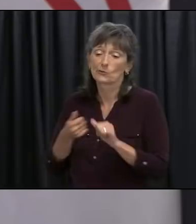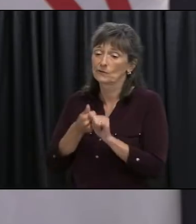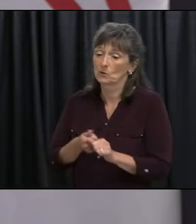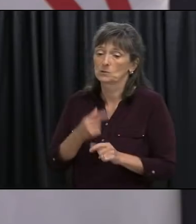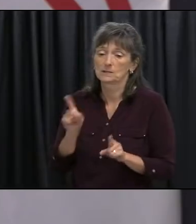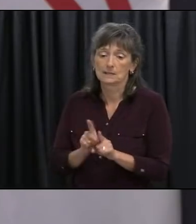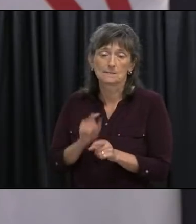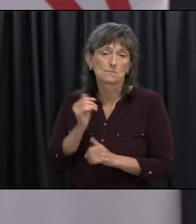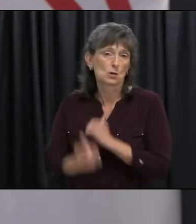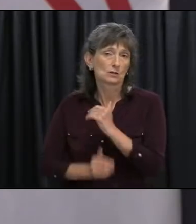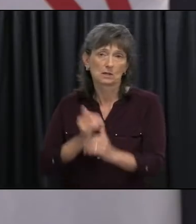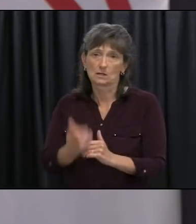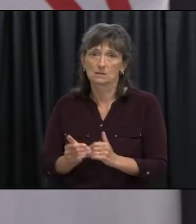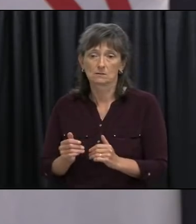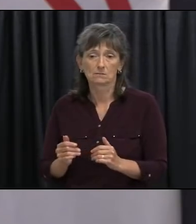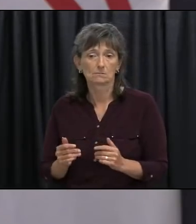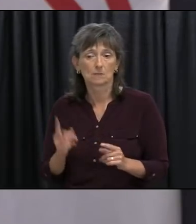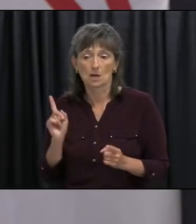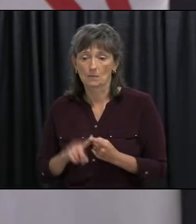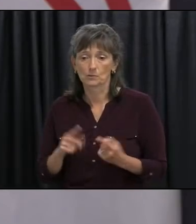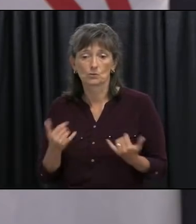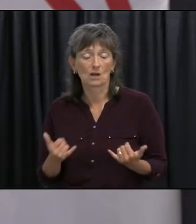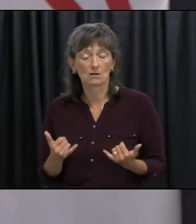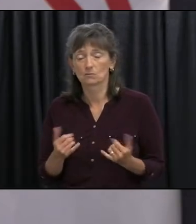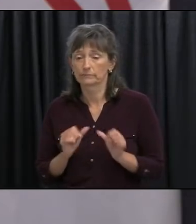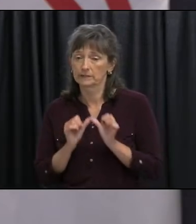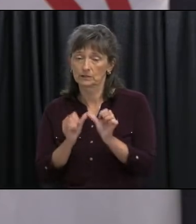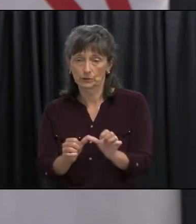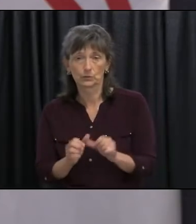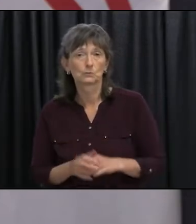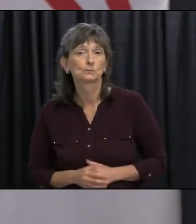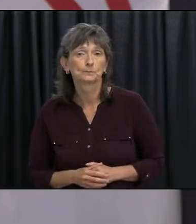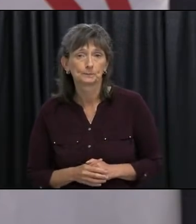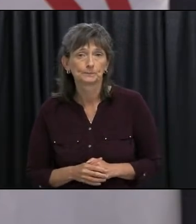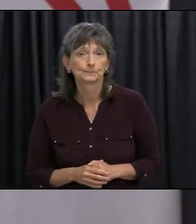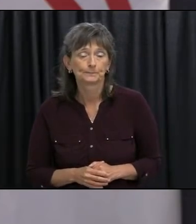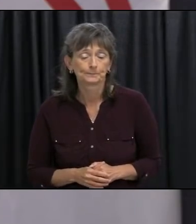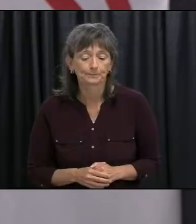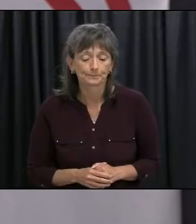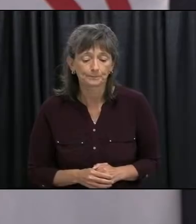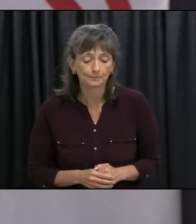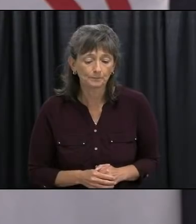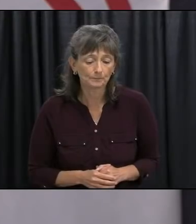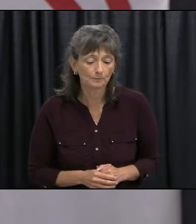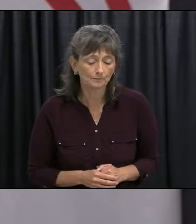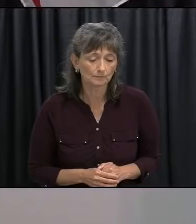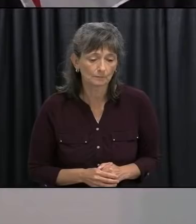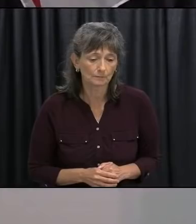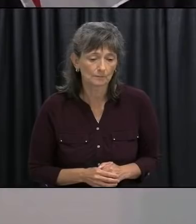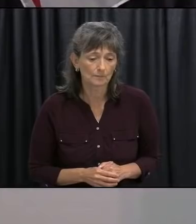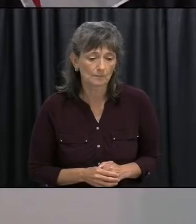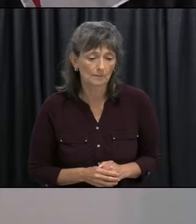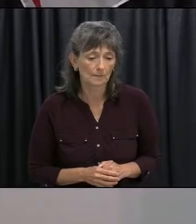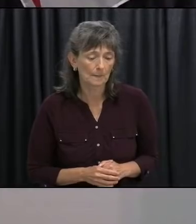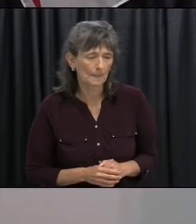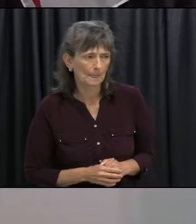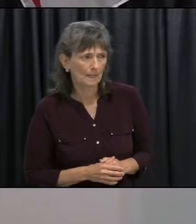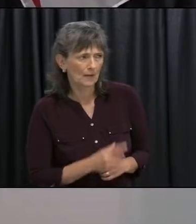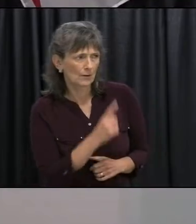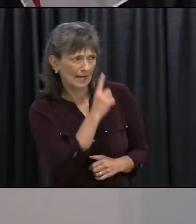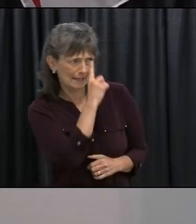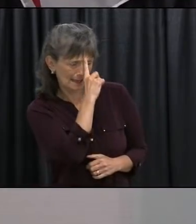one that we will keep intact and make the decision to the benefit of Newfoundland and Labrador. I think I understand that you're saying